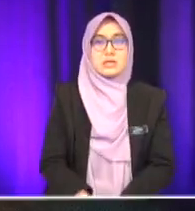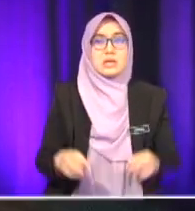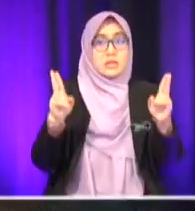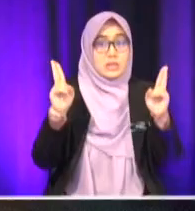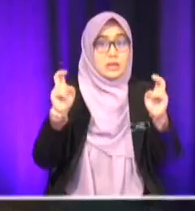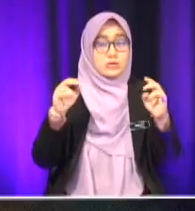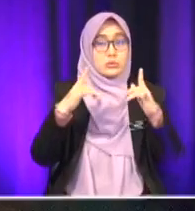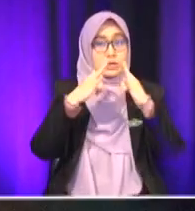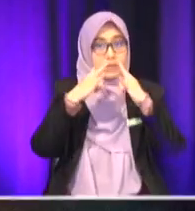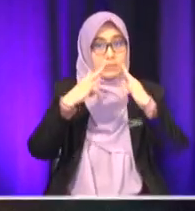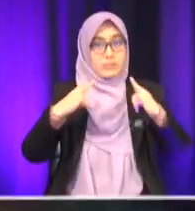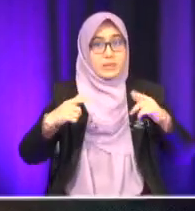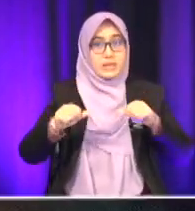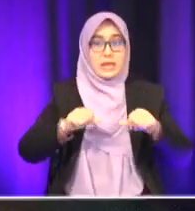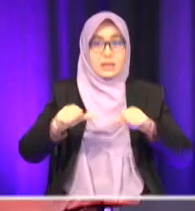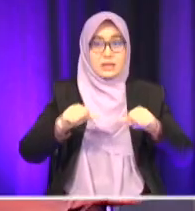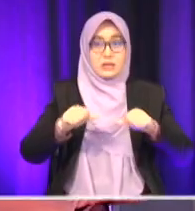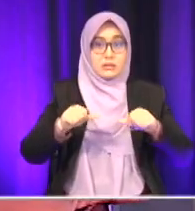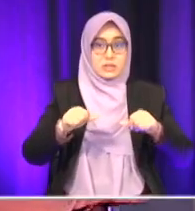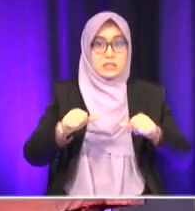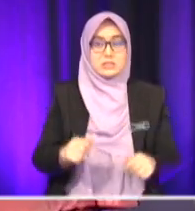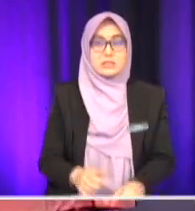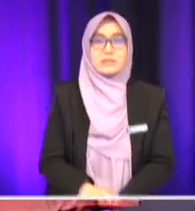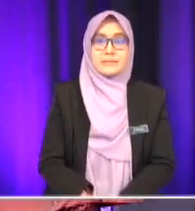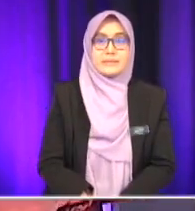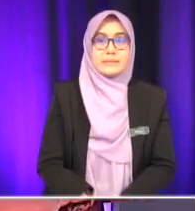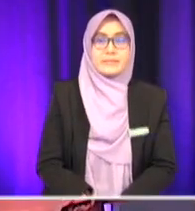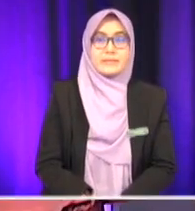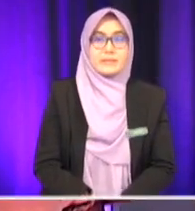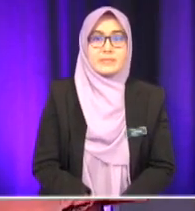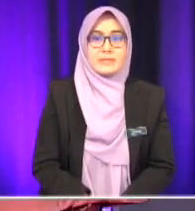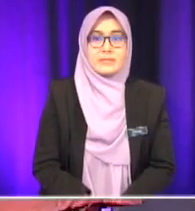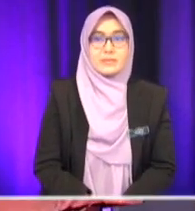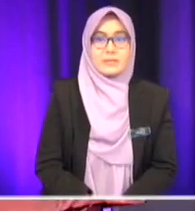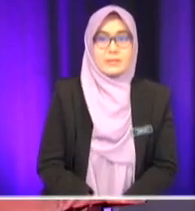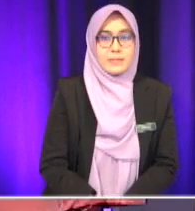activities. Okay, camping activities. Okay, so